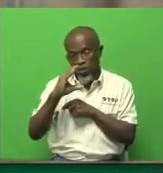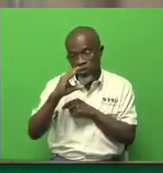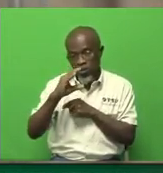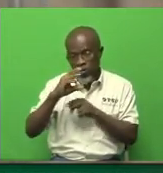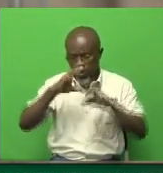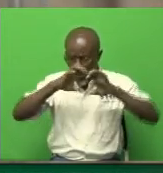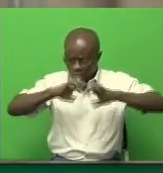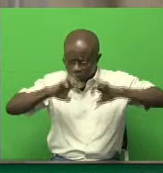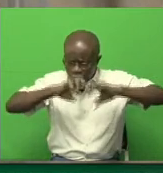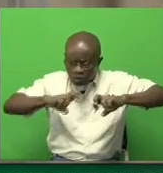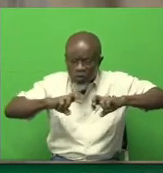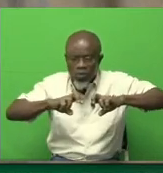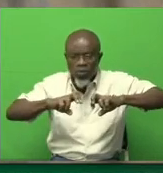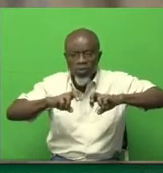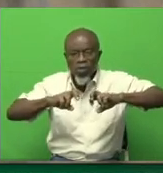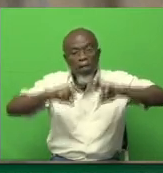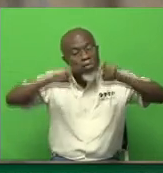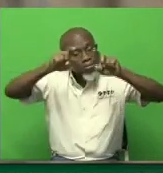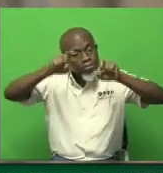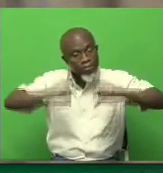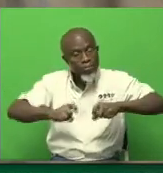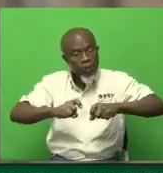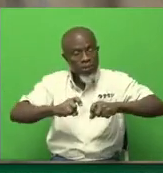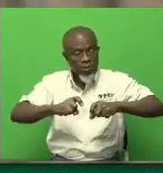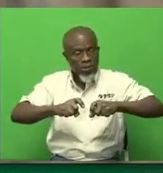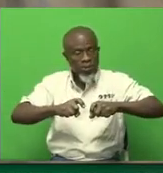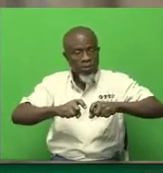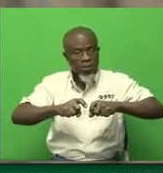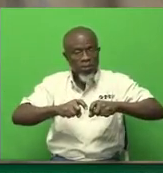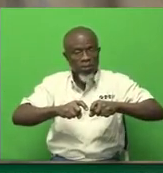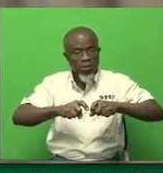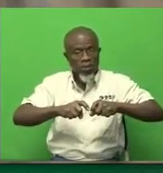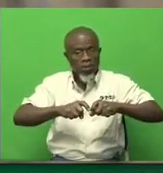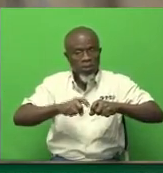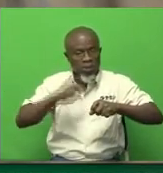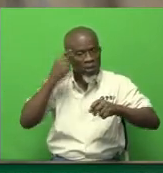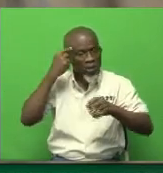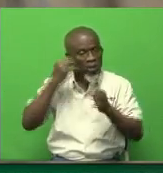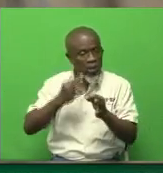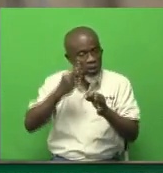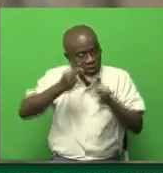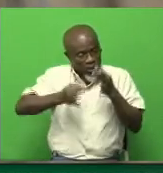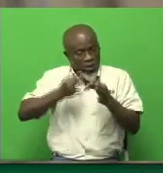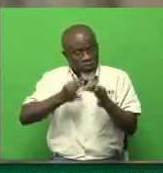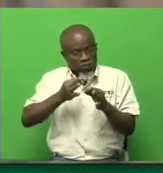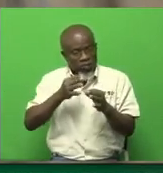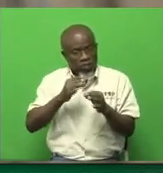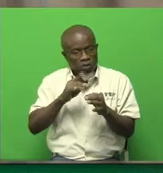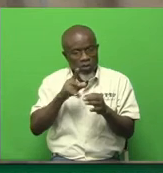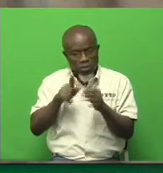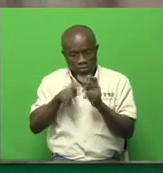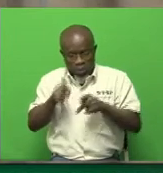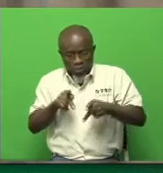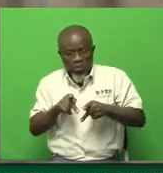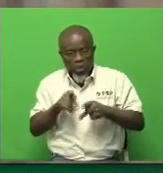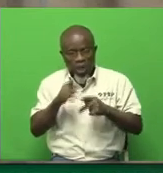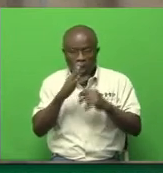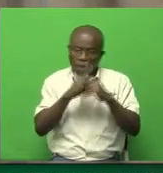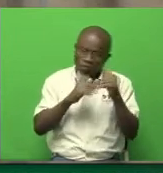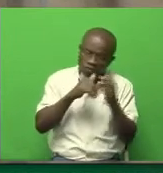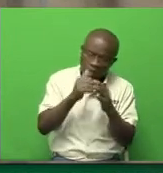have to determine whether or not citizens are comfortable or happy